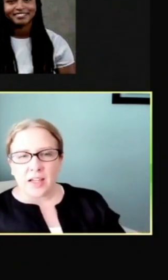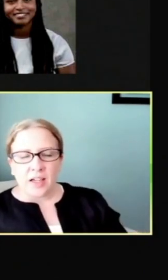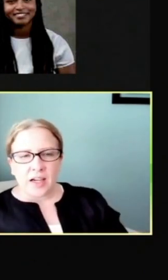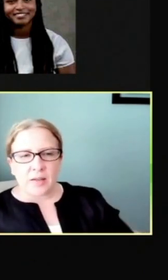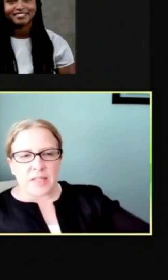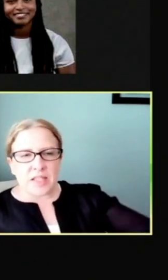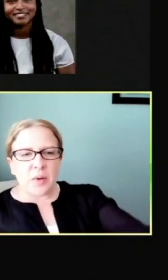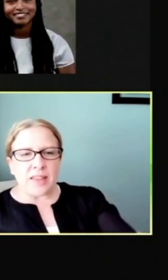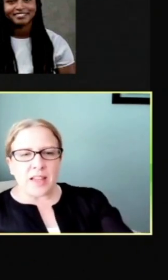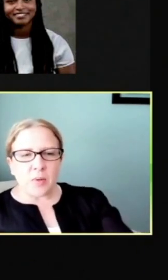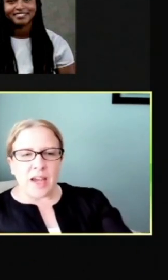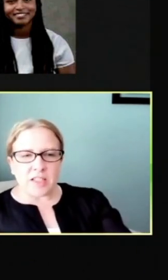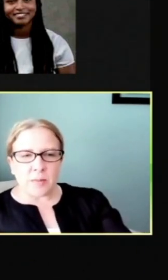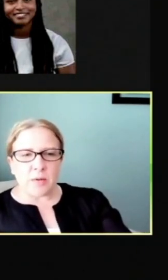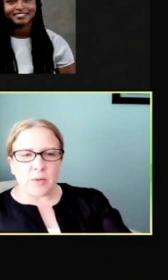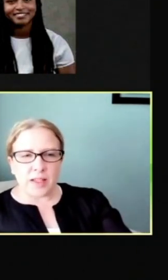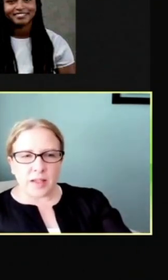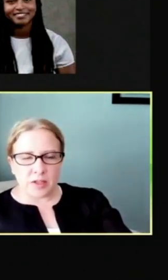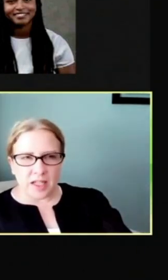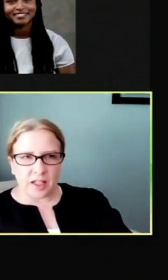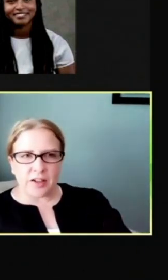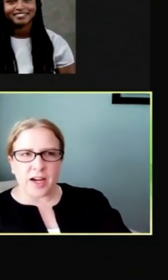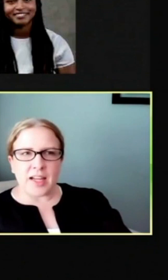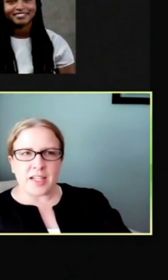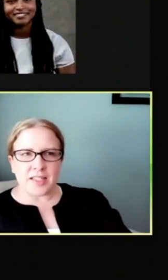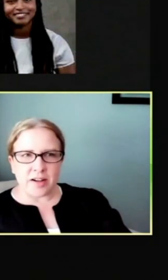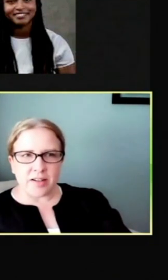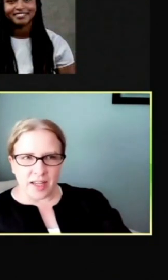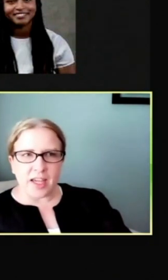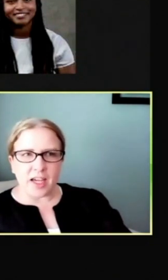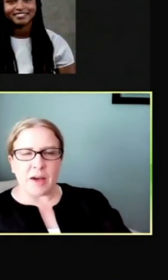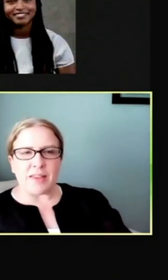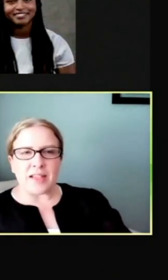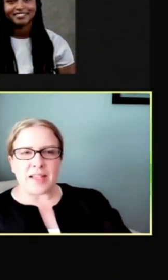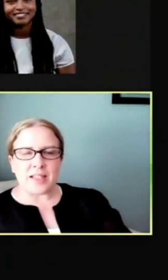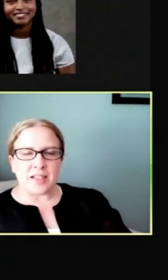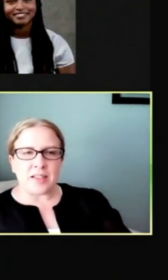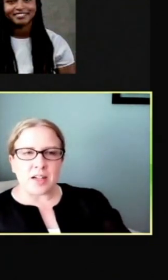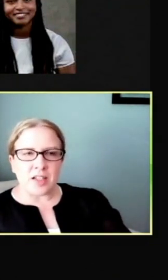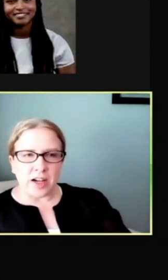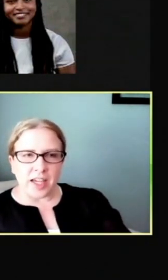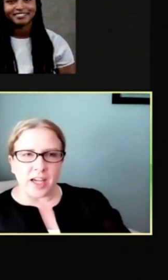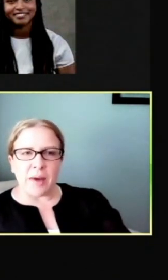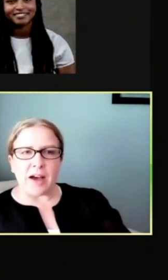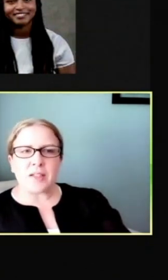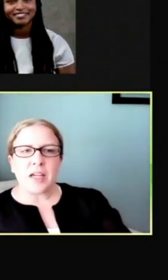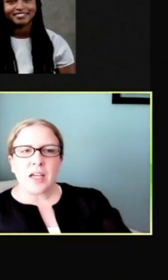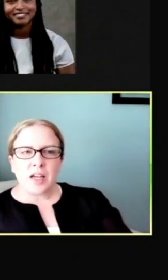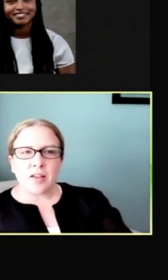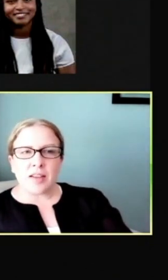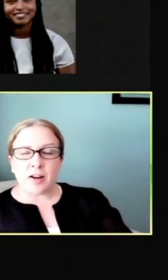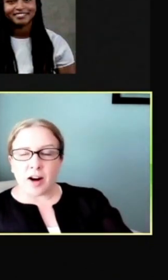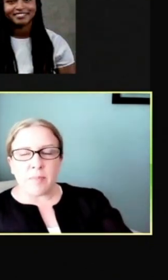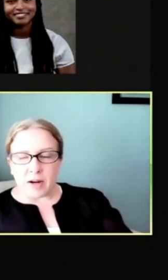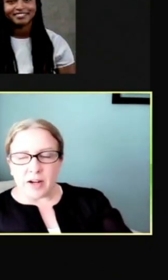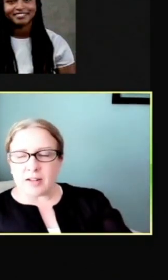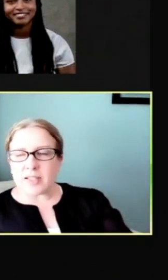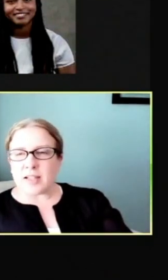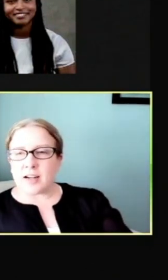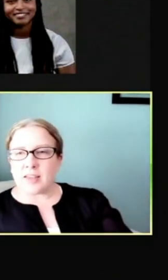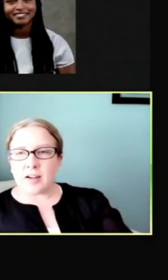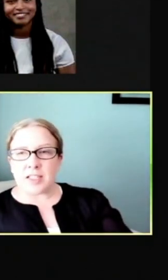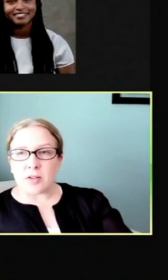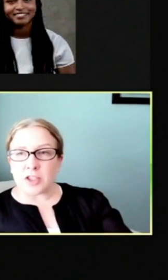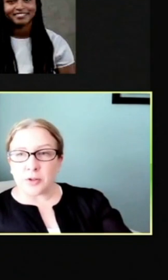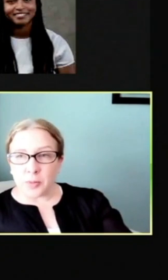not. So I think that we have to be really particular and to start thinking about this and to start talking about, you know, that there are